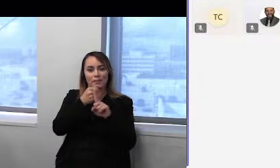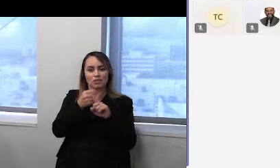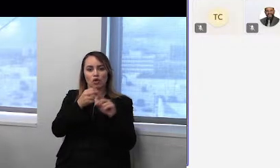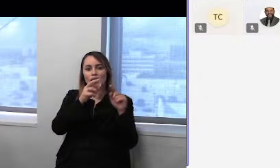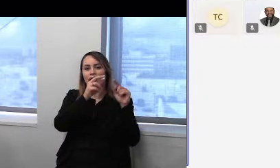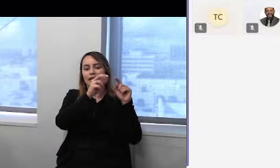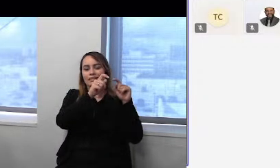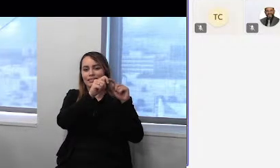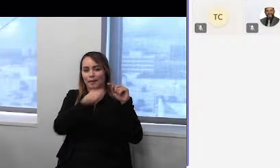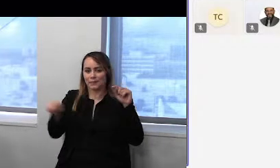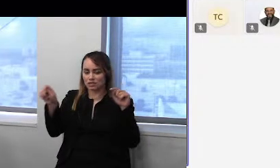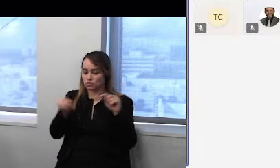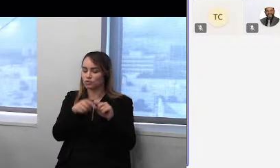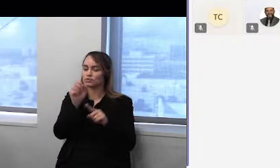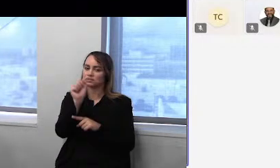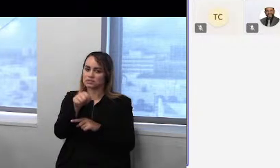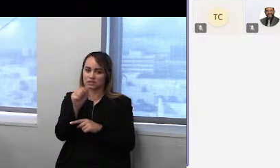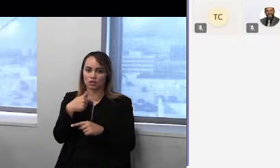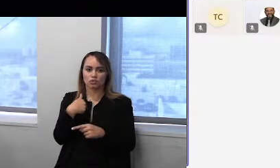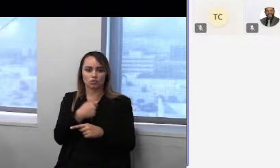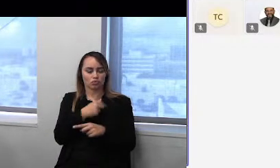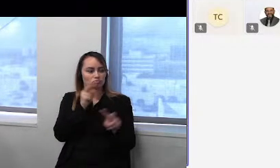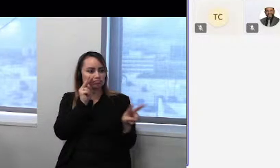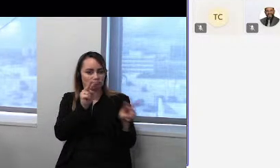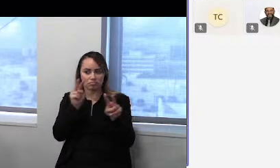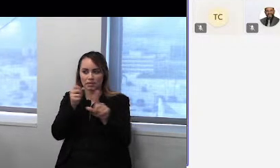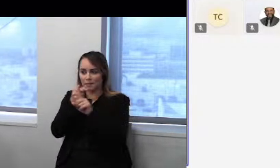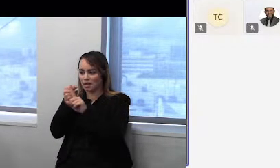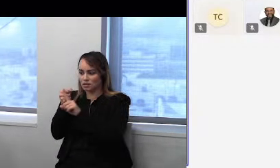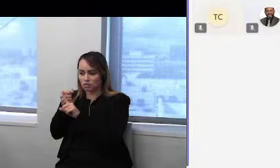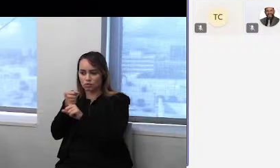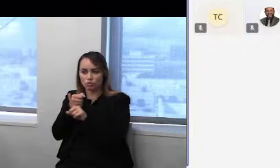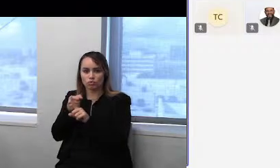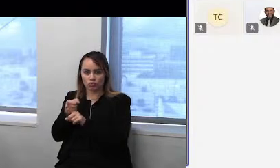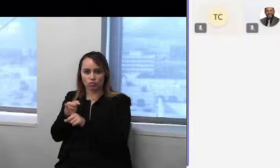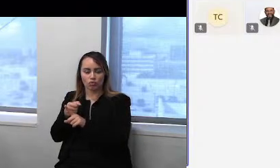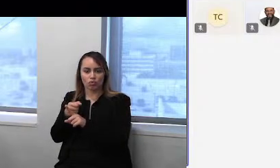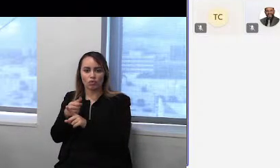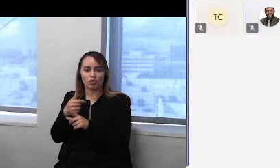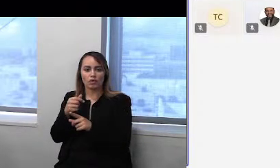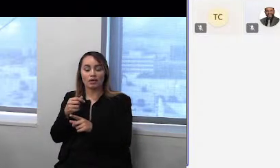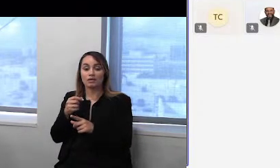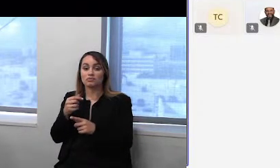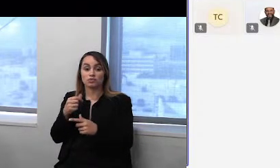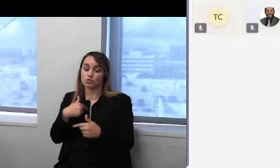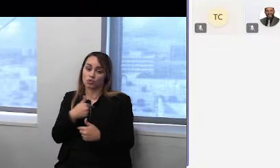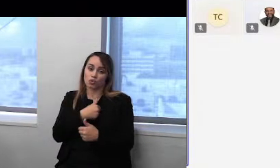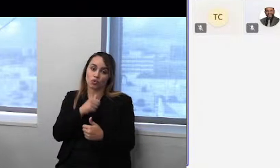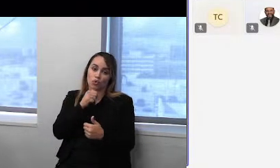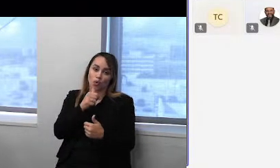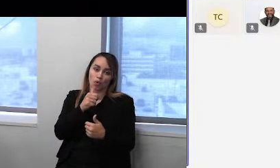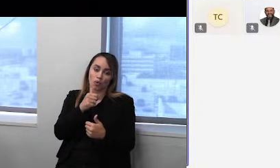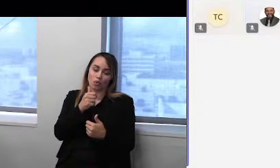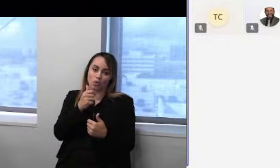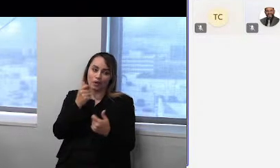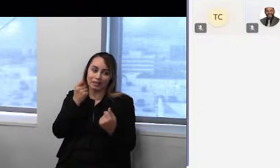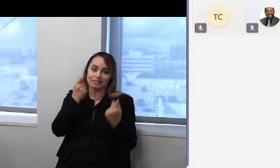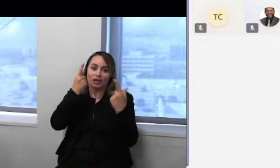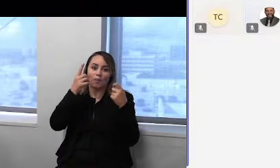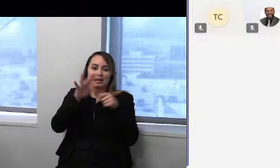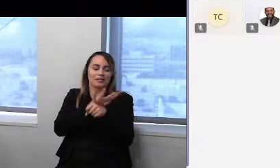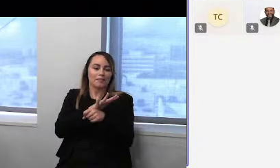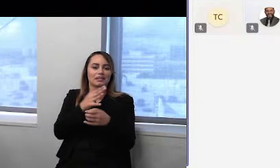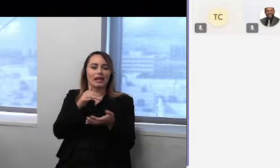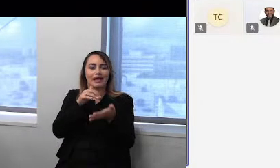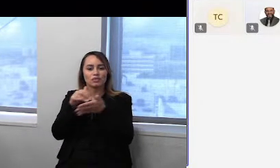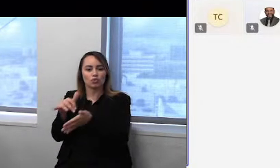impacts. Well, what we have not been able to ascertain is the facilities impact study, which you understand what I'm referring